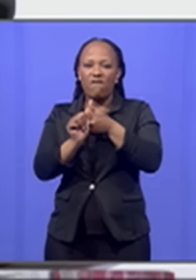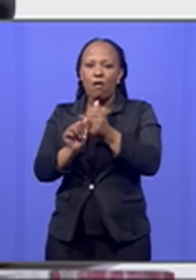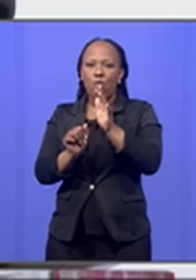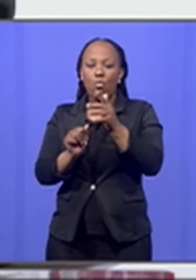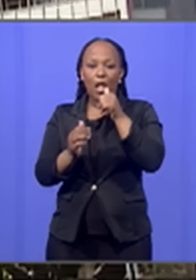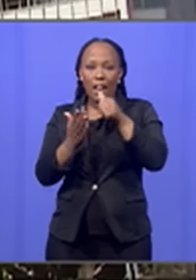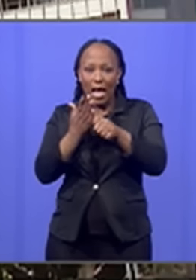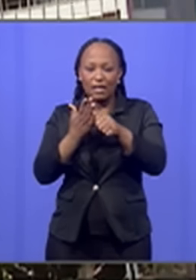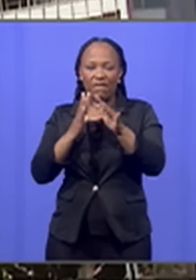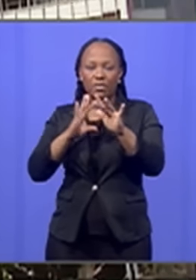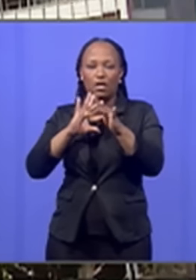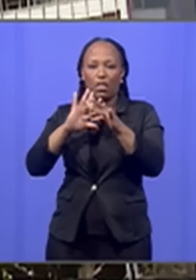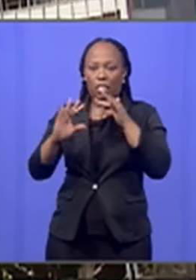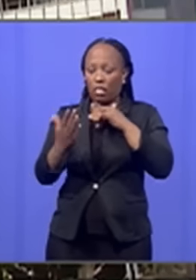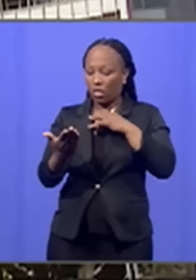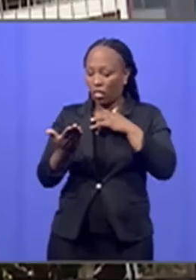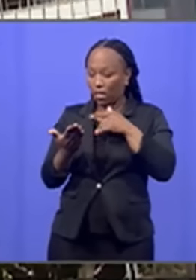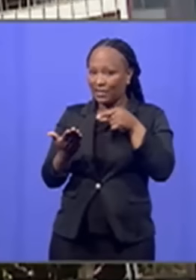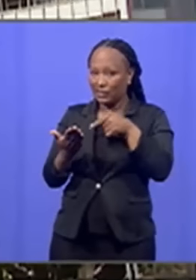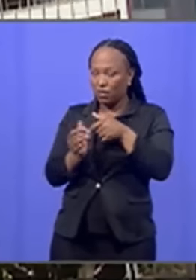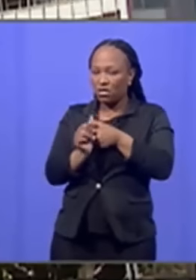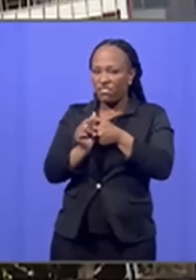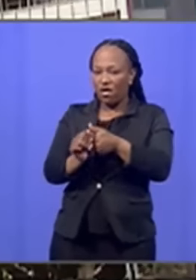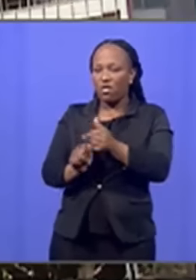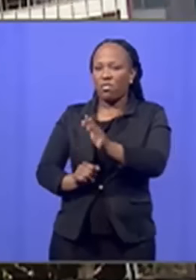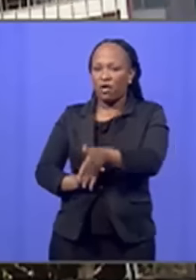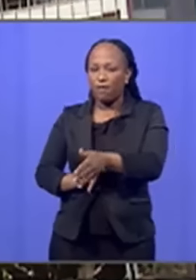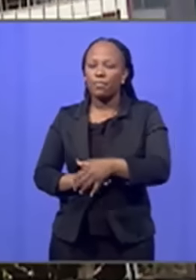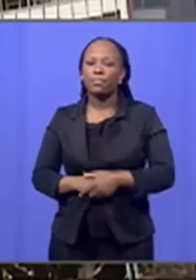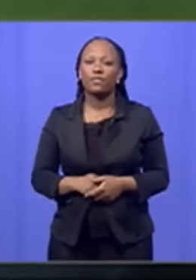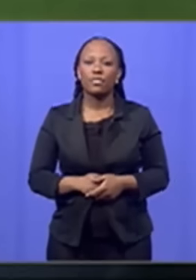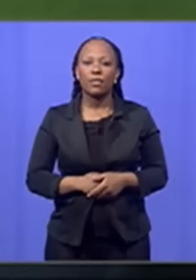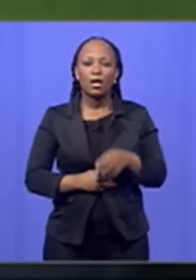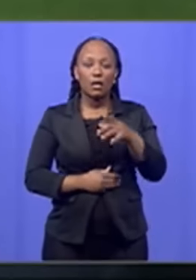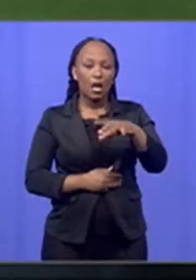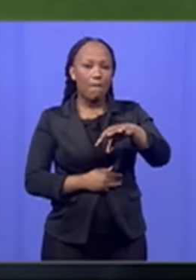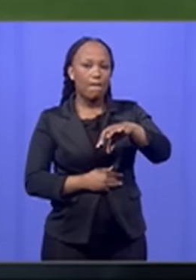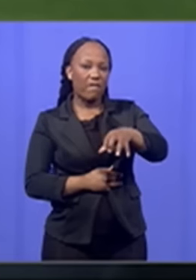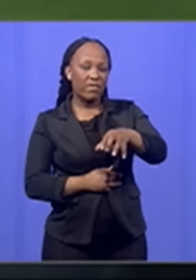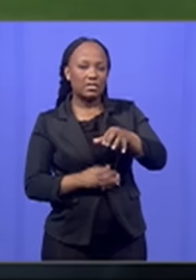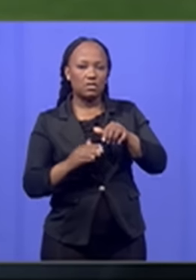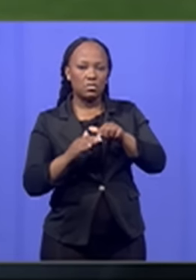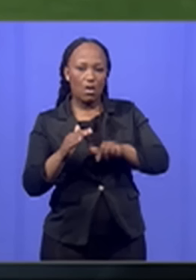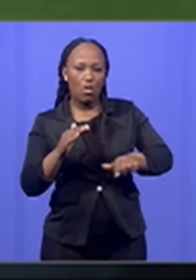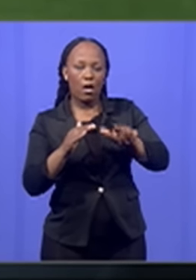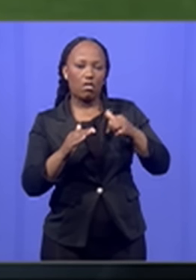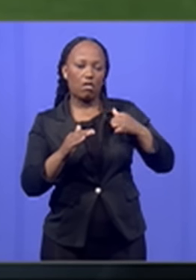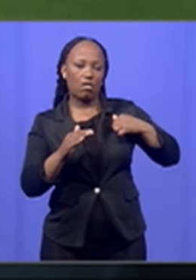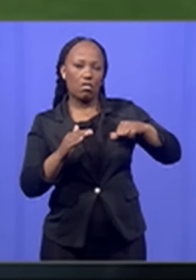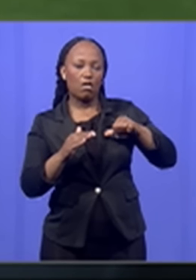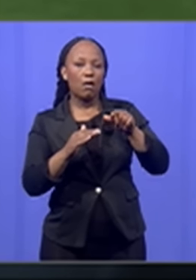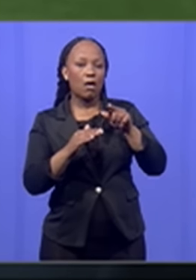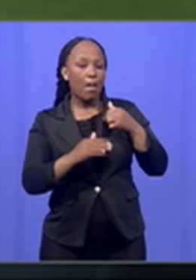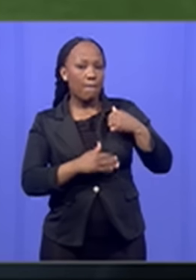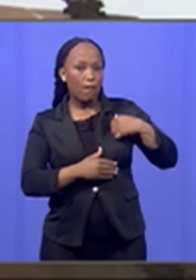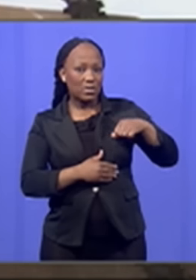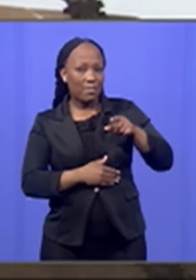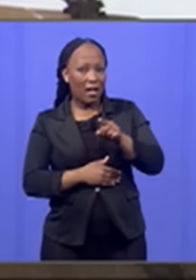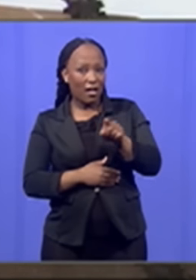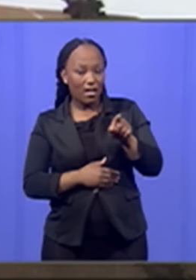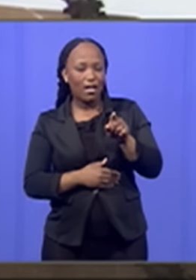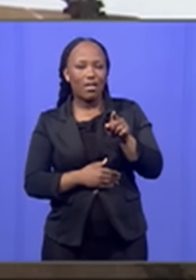they gave us. Ge go le bjalo lefapha la merero ya metseselegae ka porofenseng e ipileditše go dimasepala tšeo di amilwego ke go se